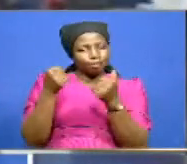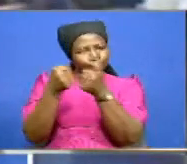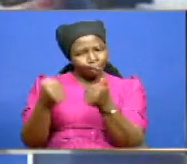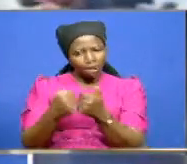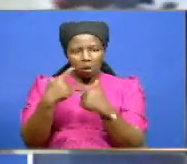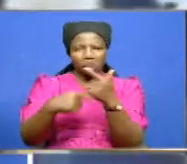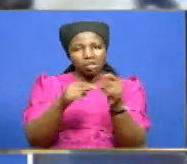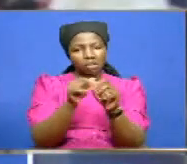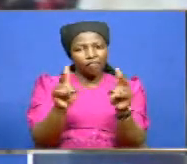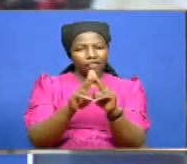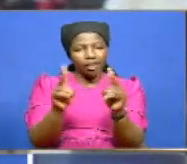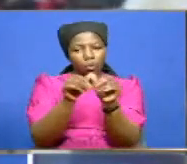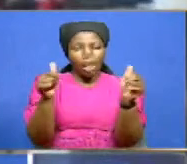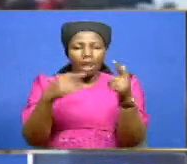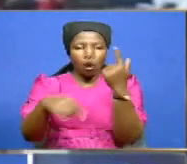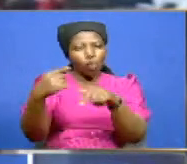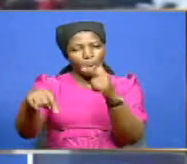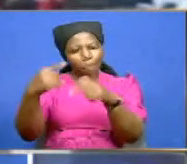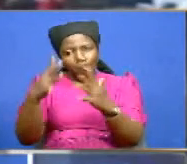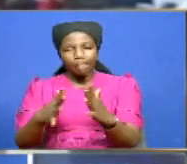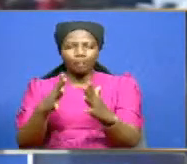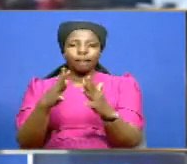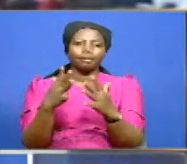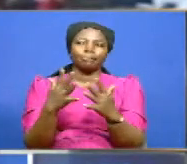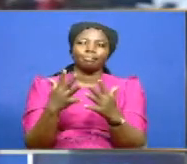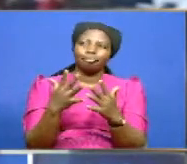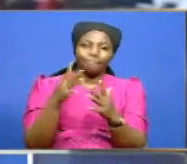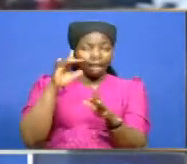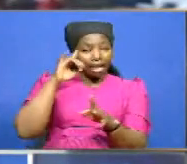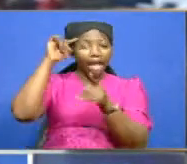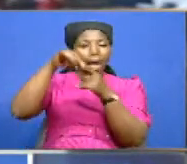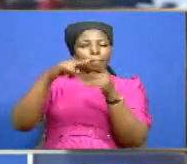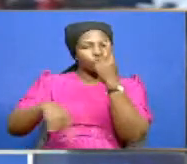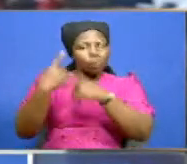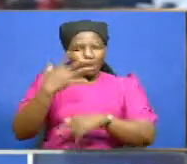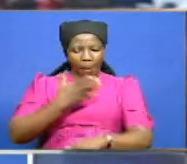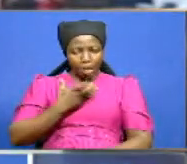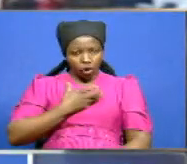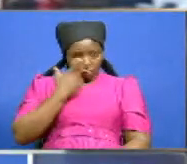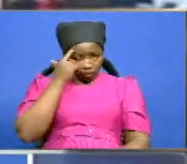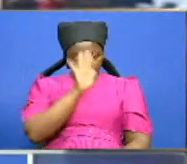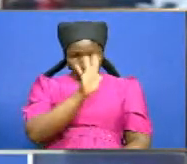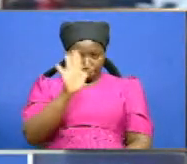very well. Competitors are geared up to win medals for their countries.